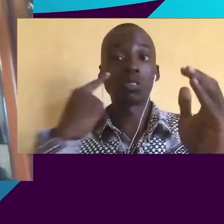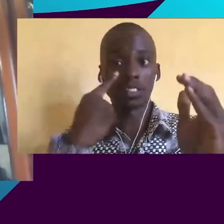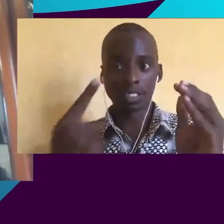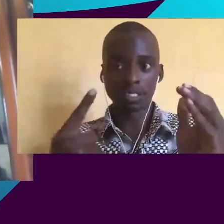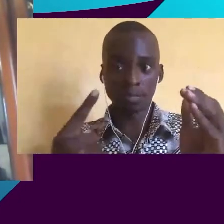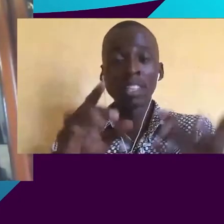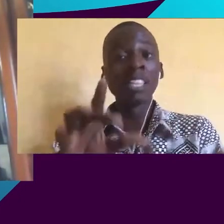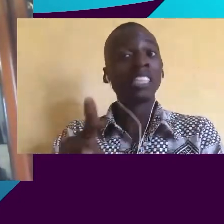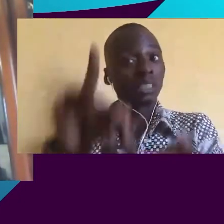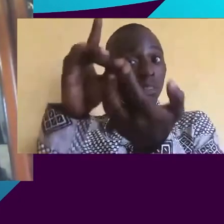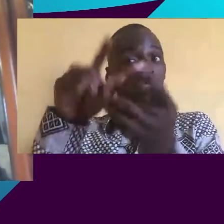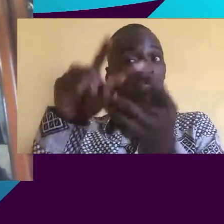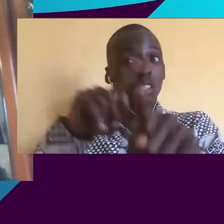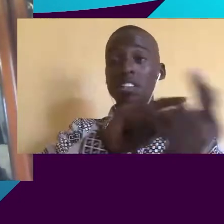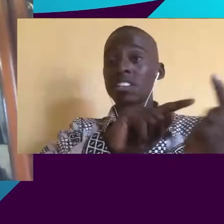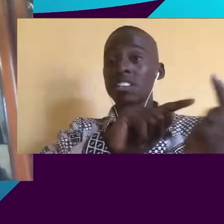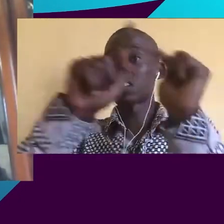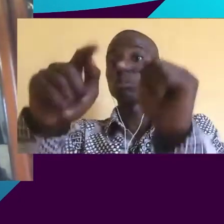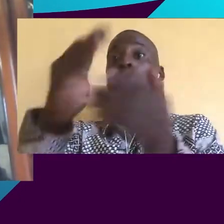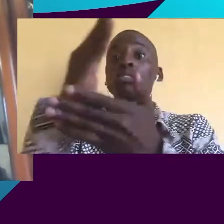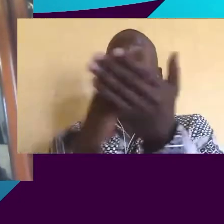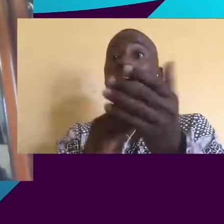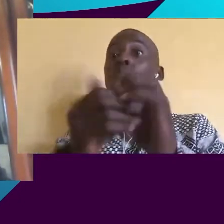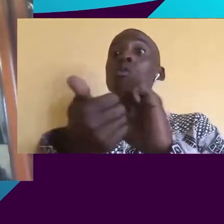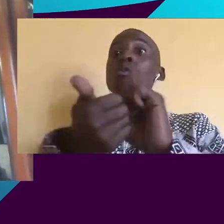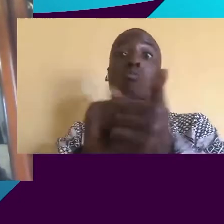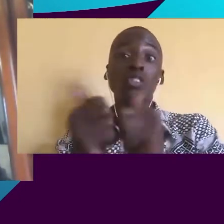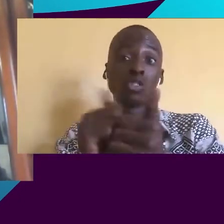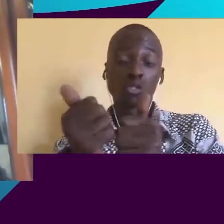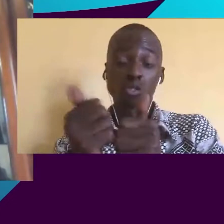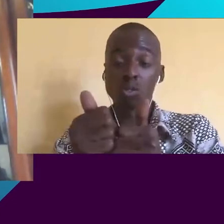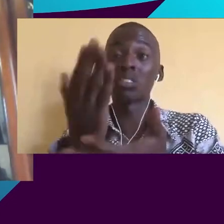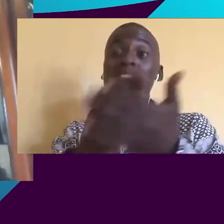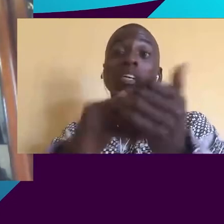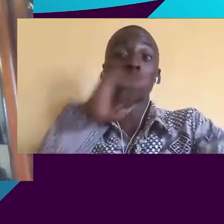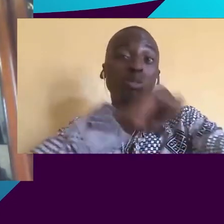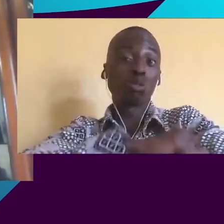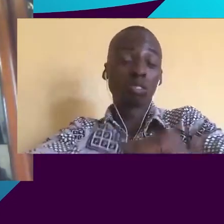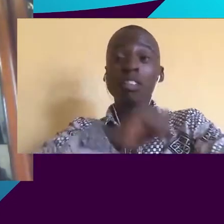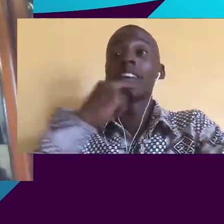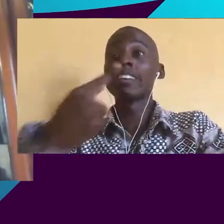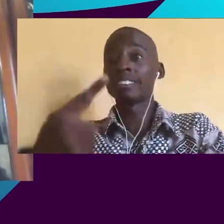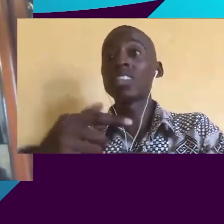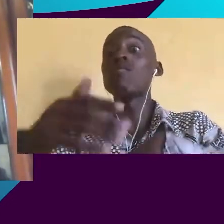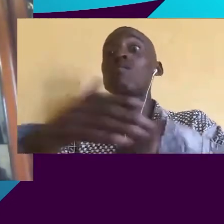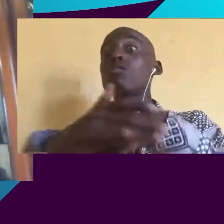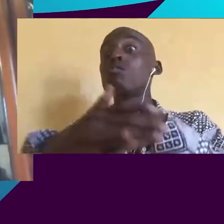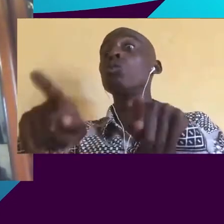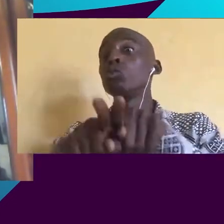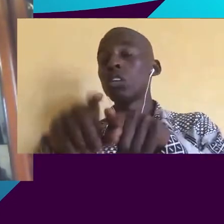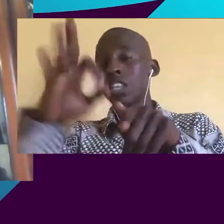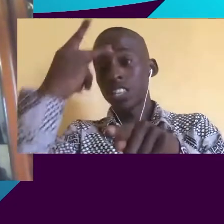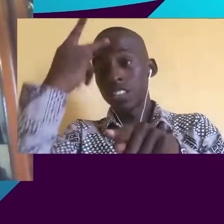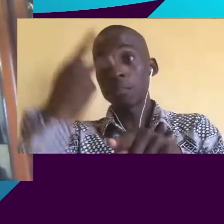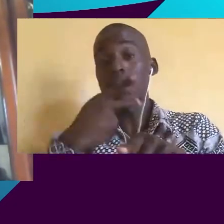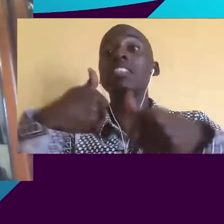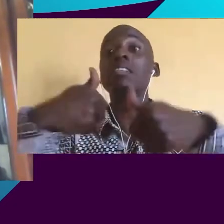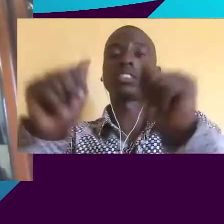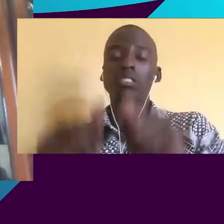comes to certain games or certain sports, and I could say also football, is the parents themselves, because they